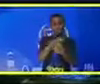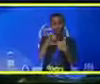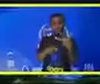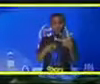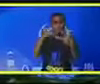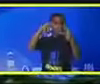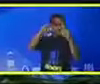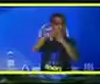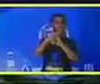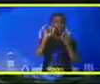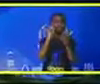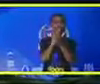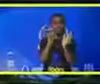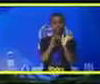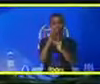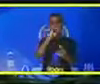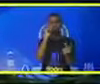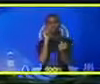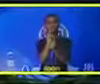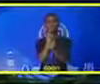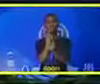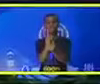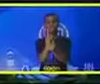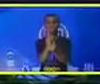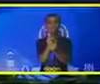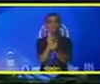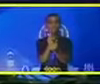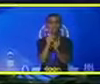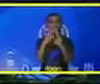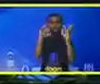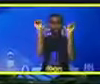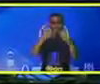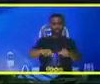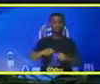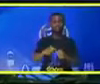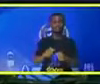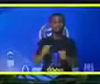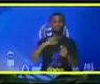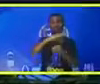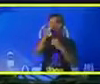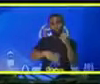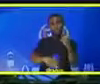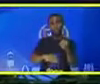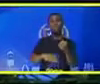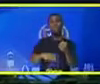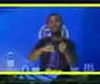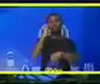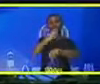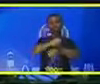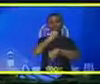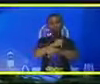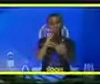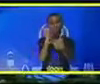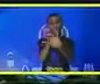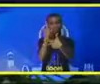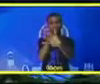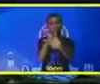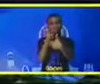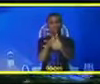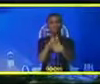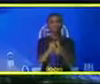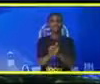that Jesus met to be able to finish his assignment. Number one, as a baby, Simeon the